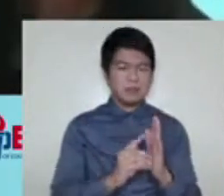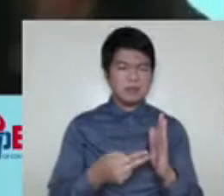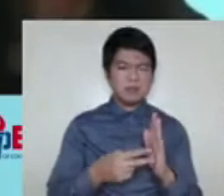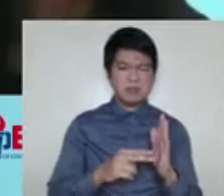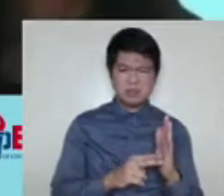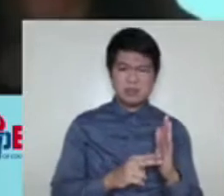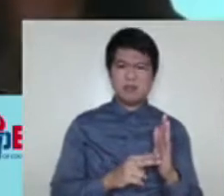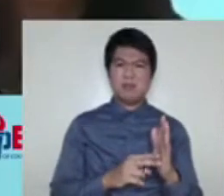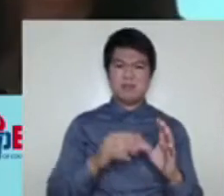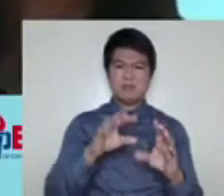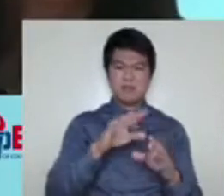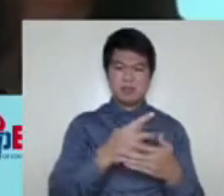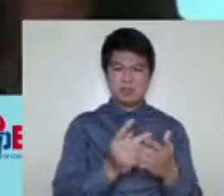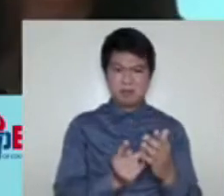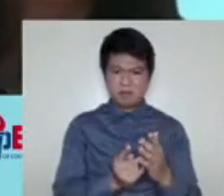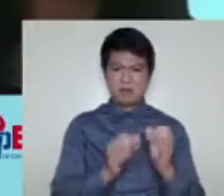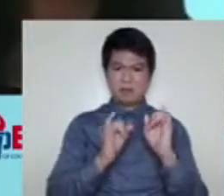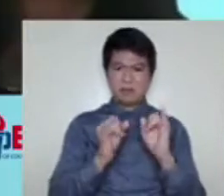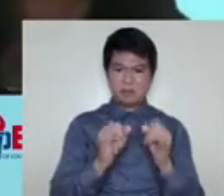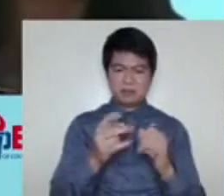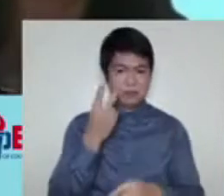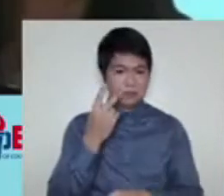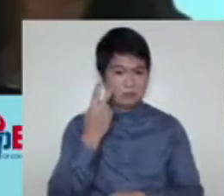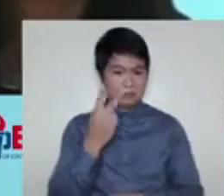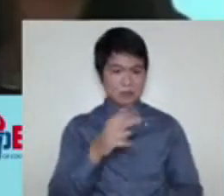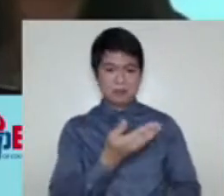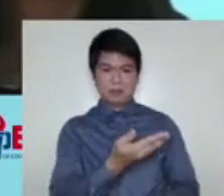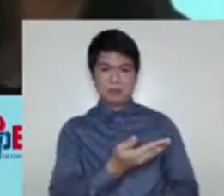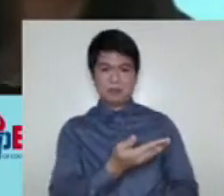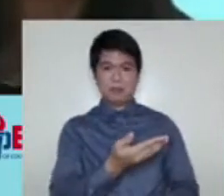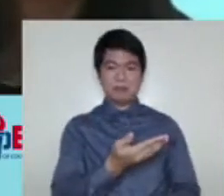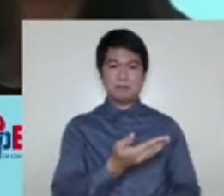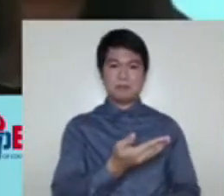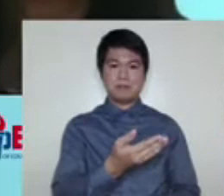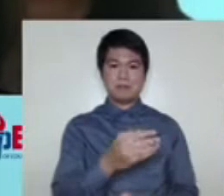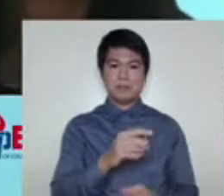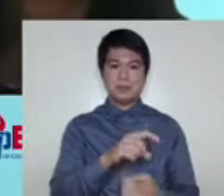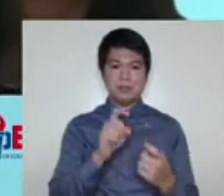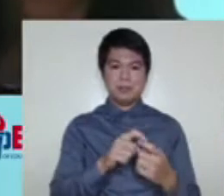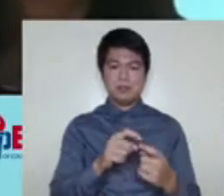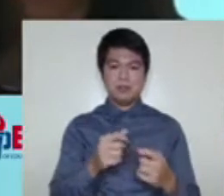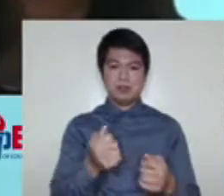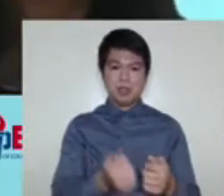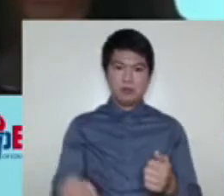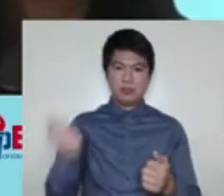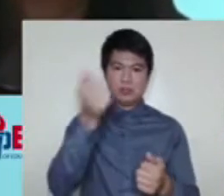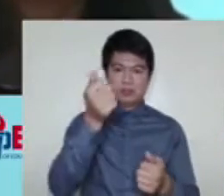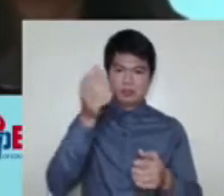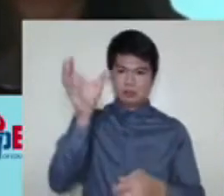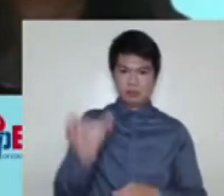If you look at our performance indicators, specifically the outstanding column, you will see there